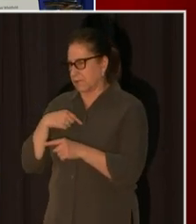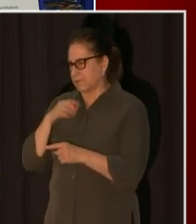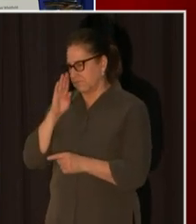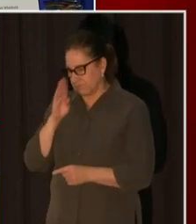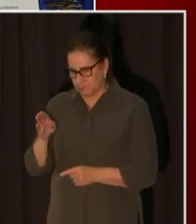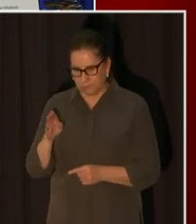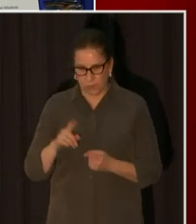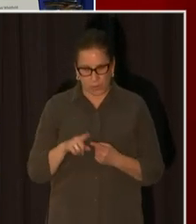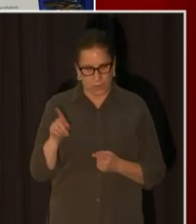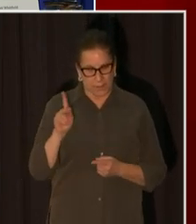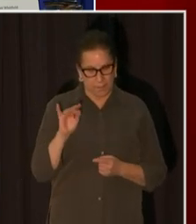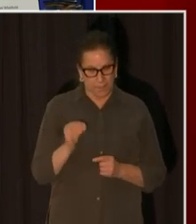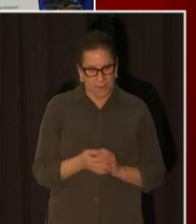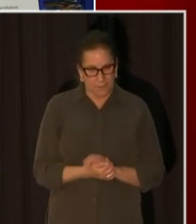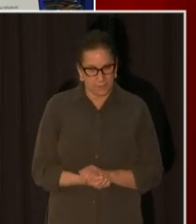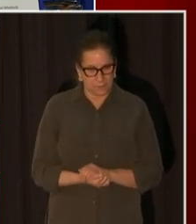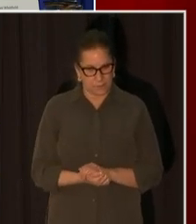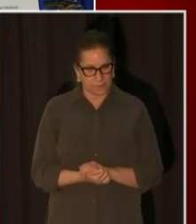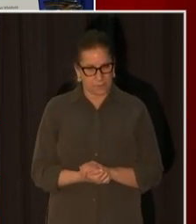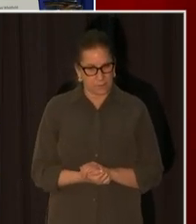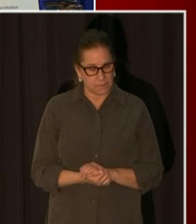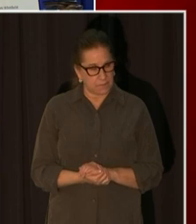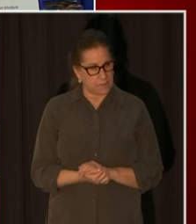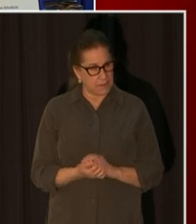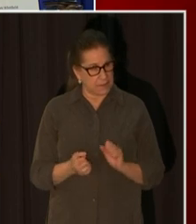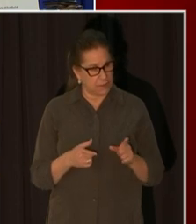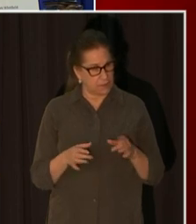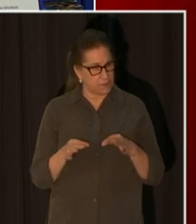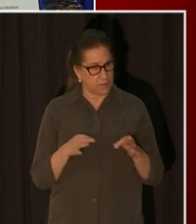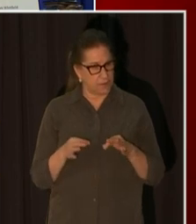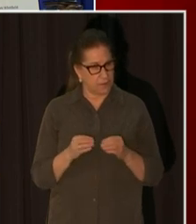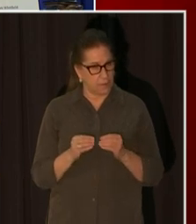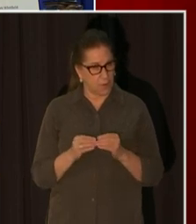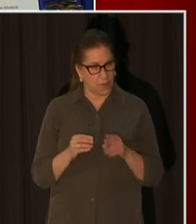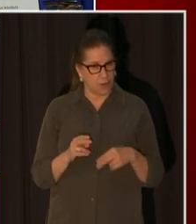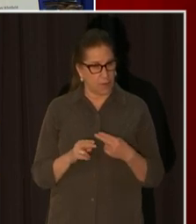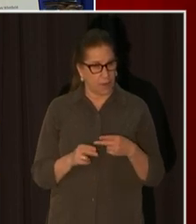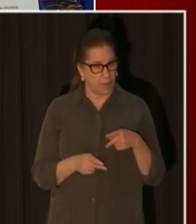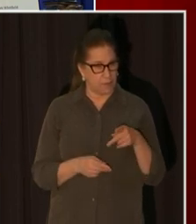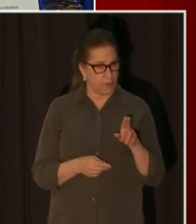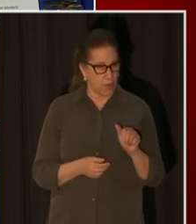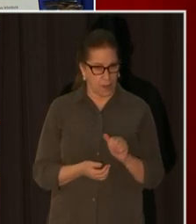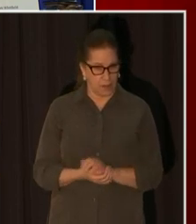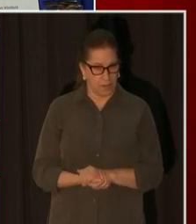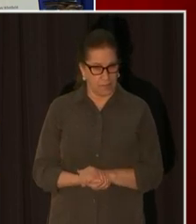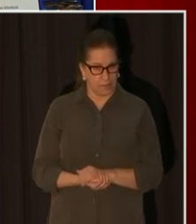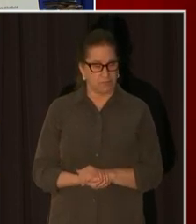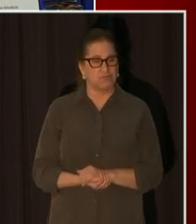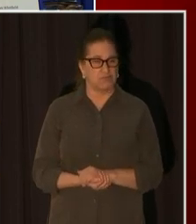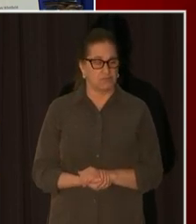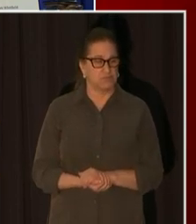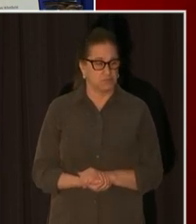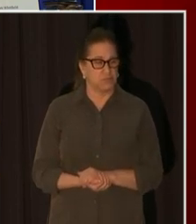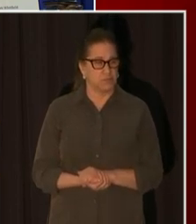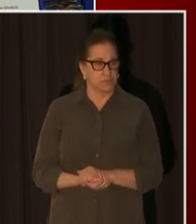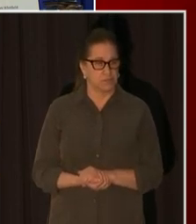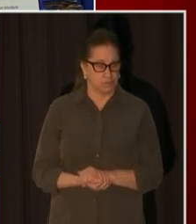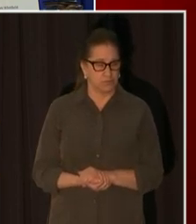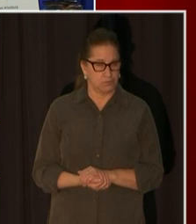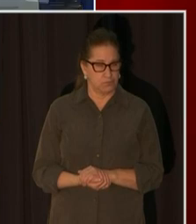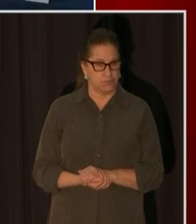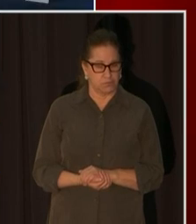I filed for unemployment in March. I have a full-time job through a private employer. I am also a